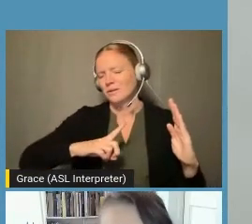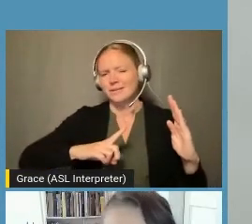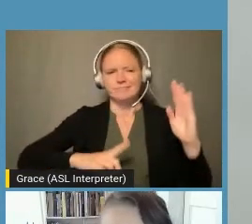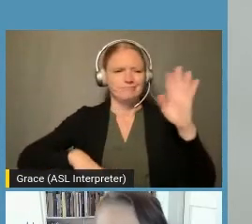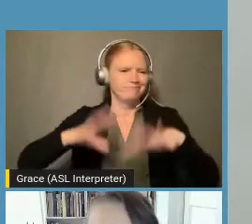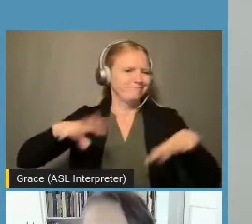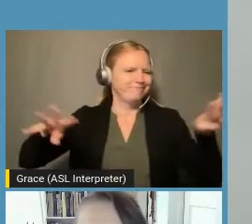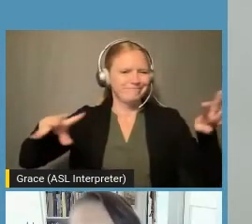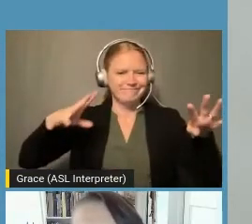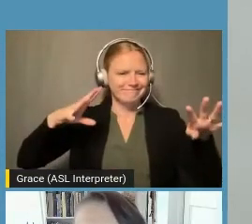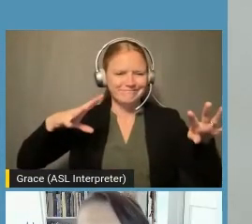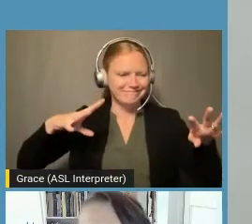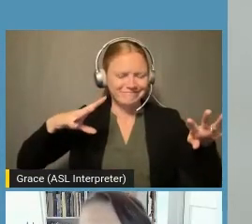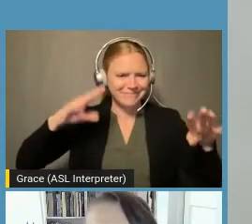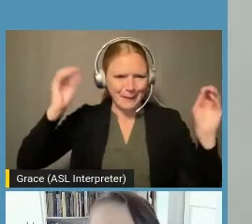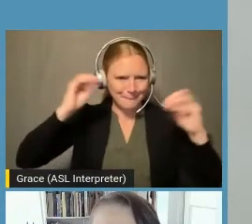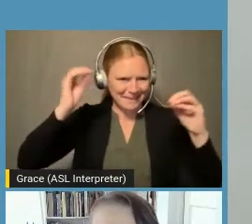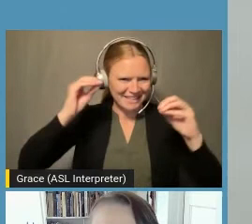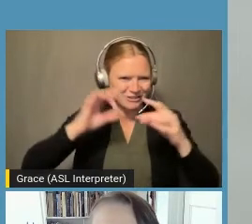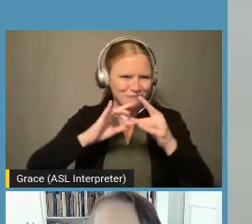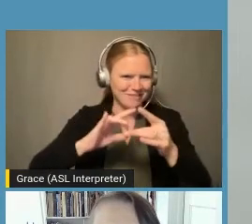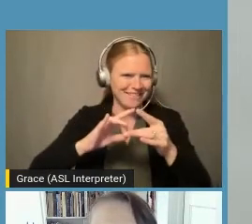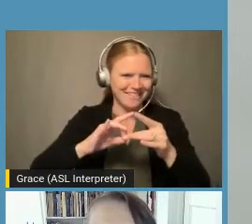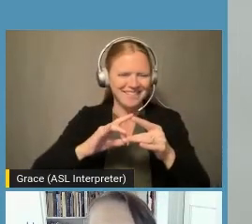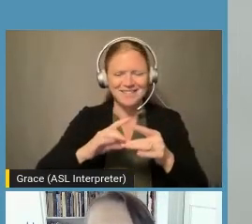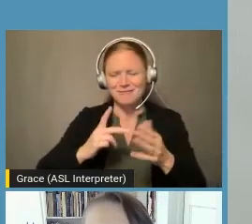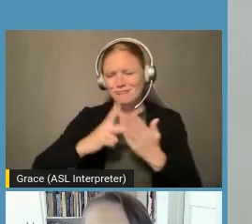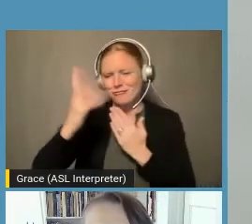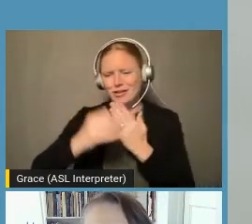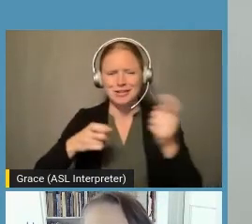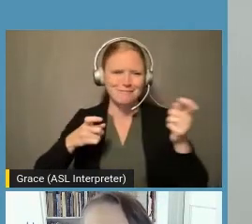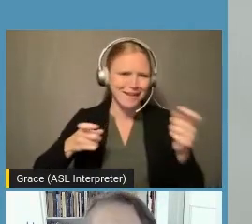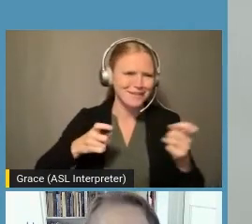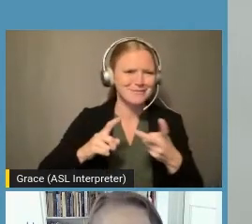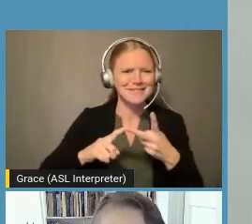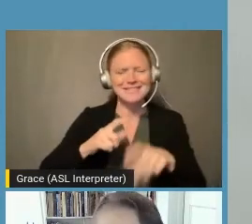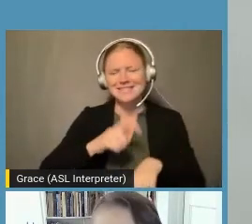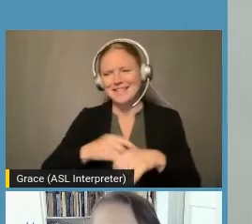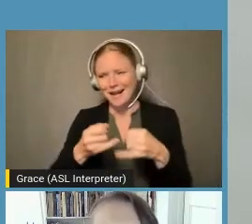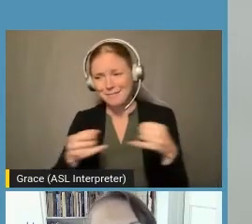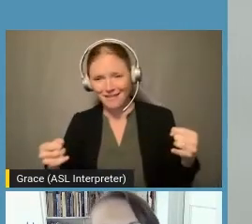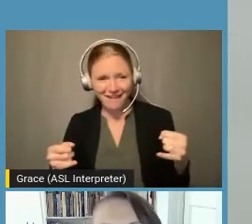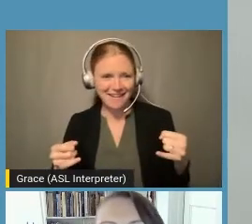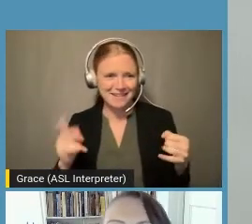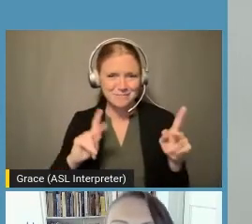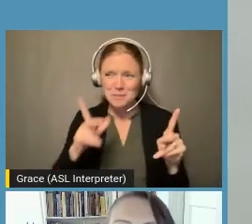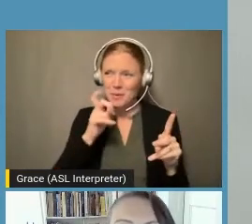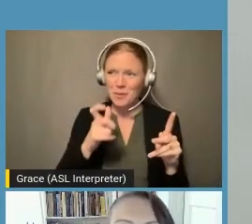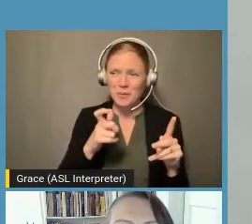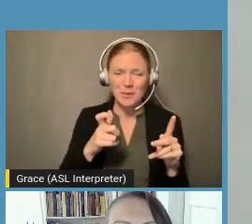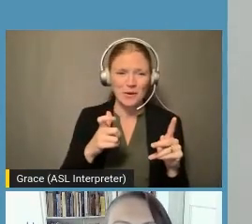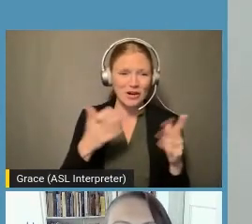project management and timeline from the folks that are here with me today, or if you're watching the recording.